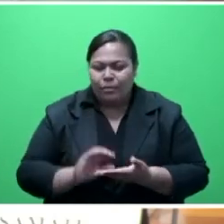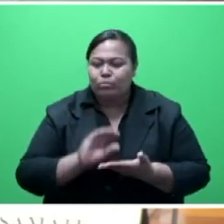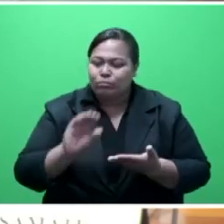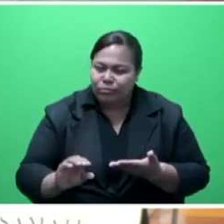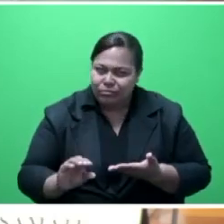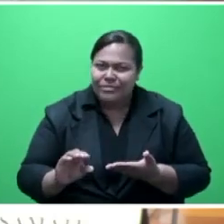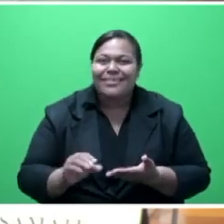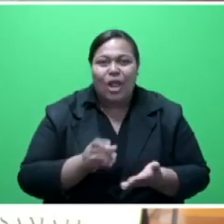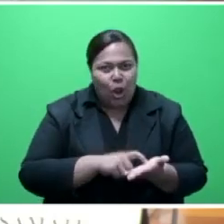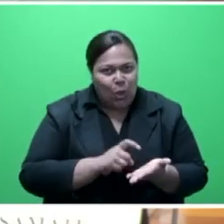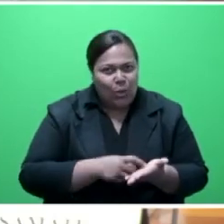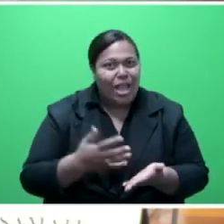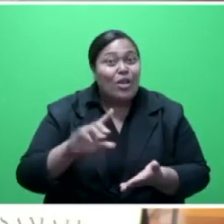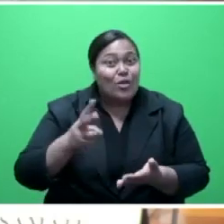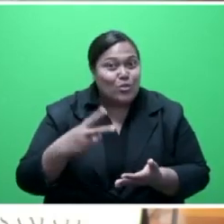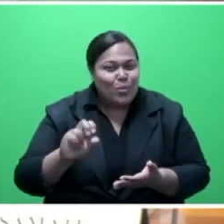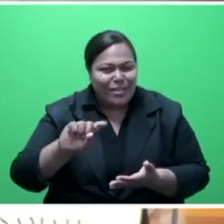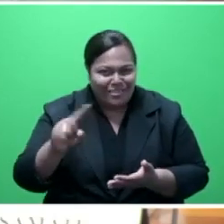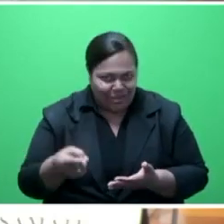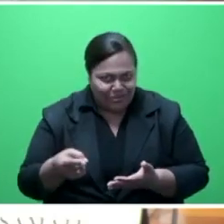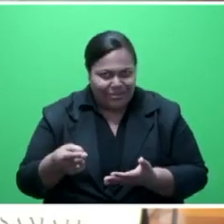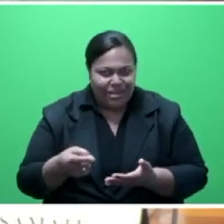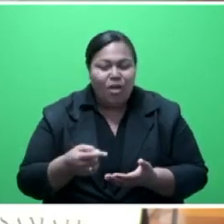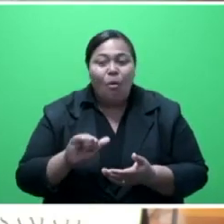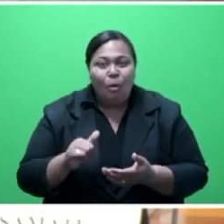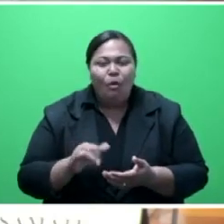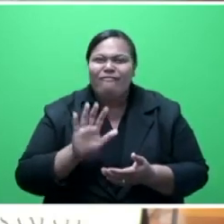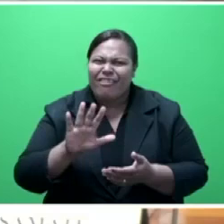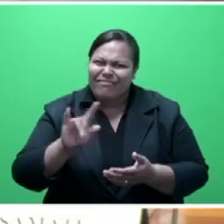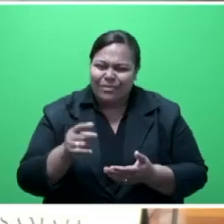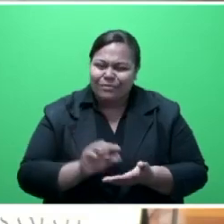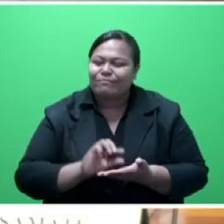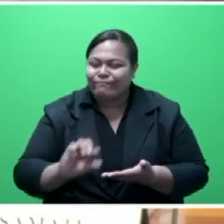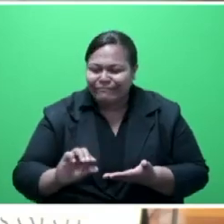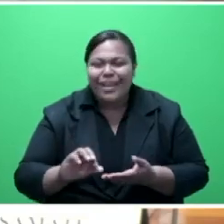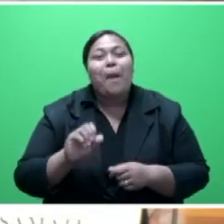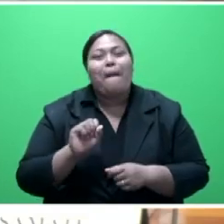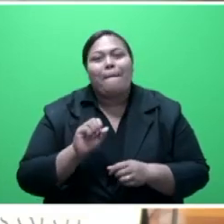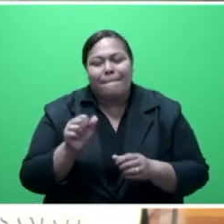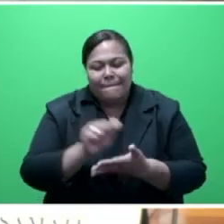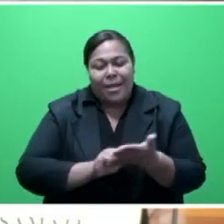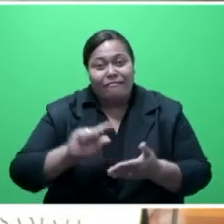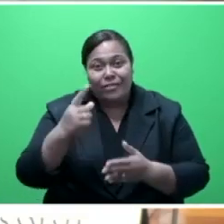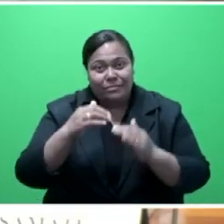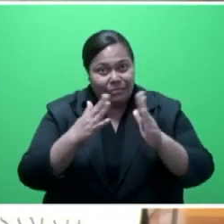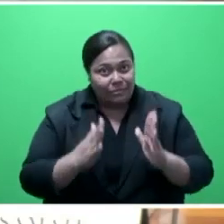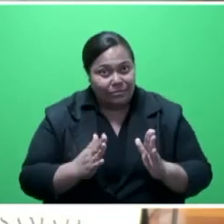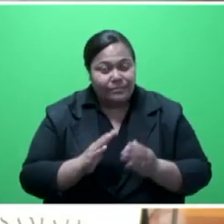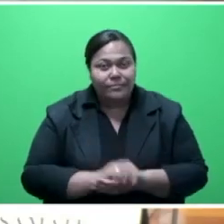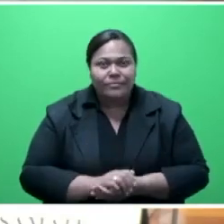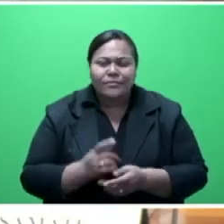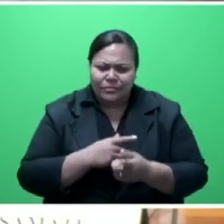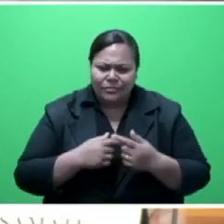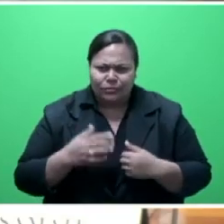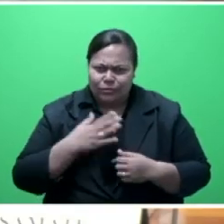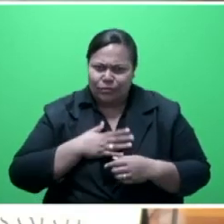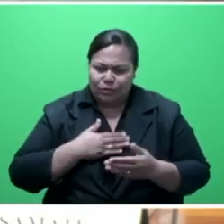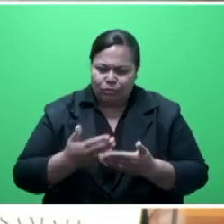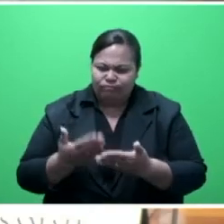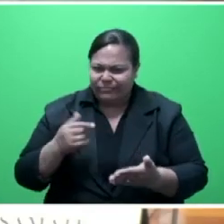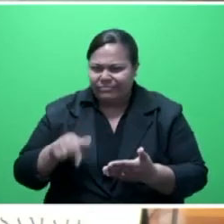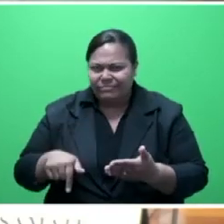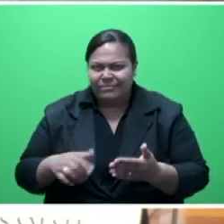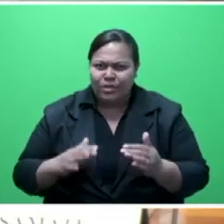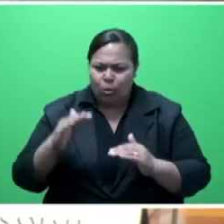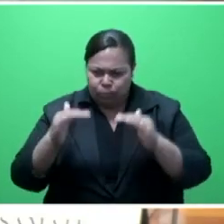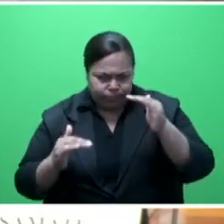first home and $5,000 to buy their first home. And once again, we're looking to businesses to lead creativity to the equation. Among